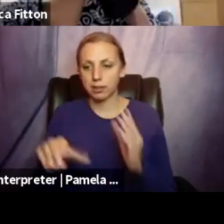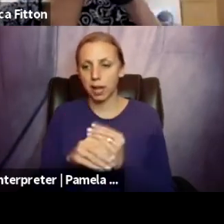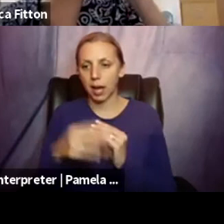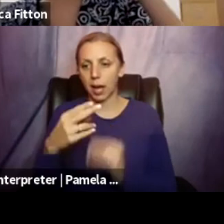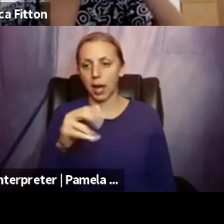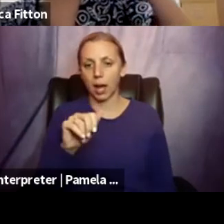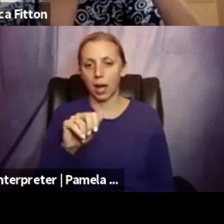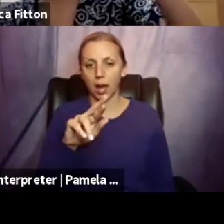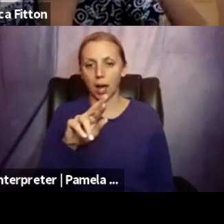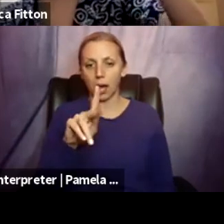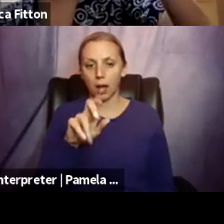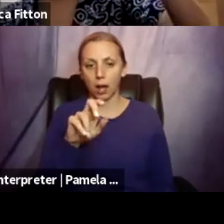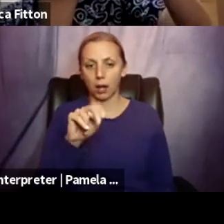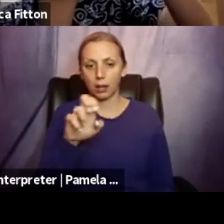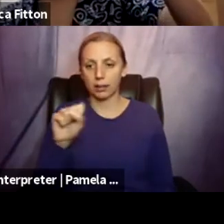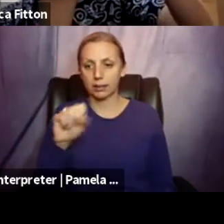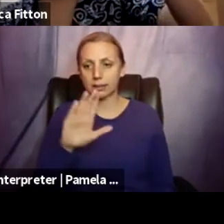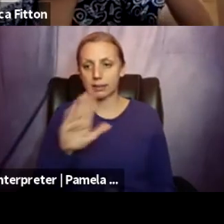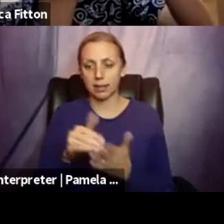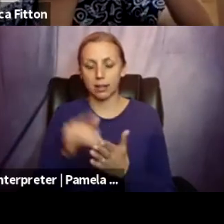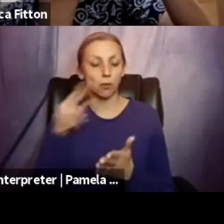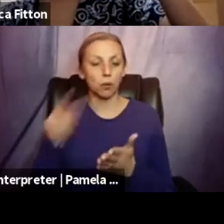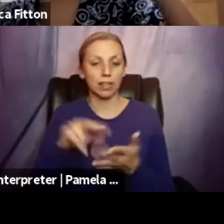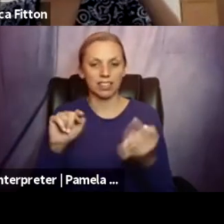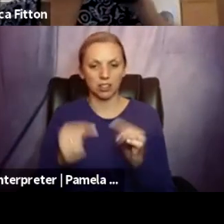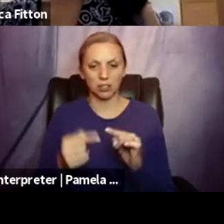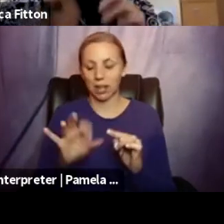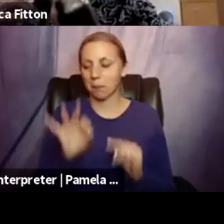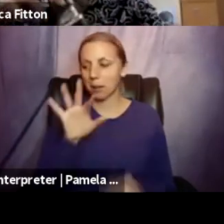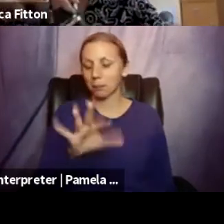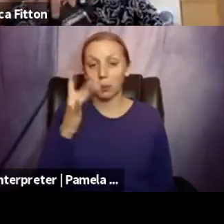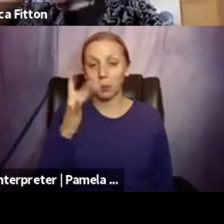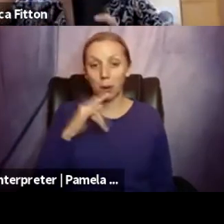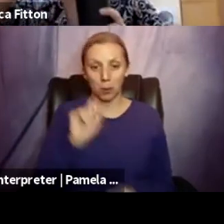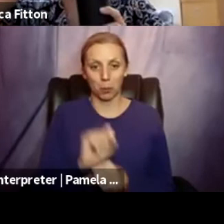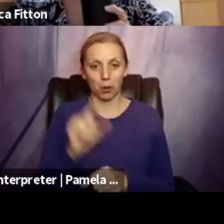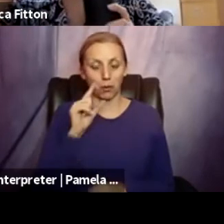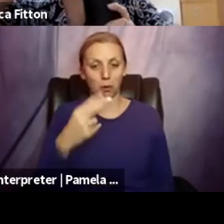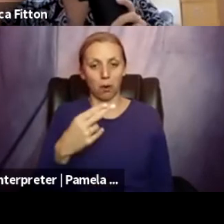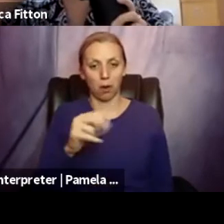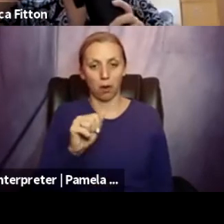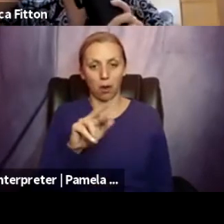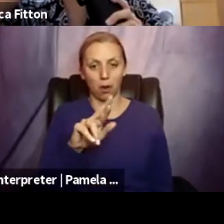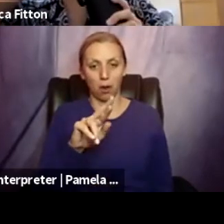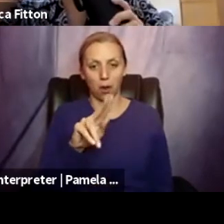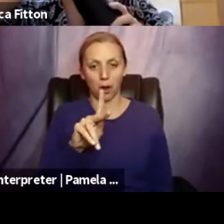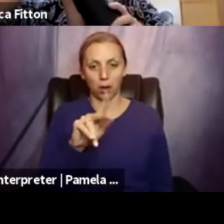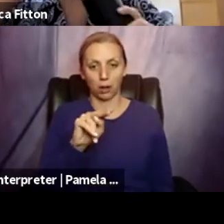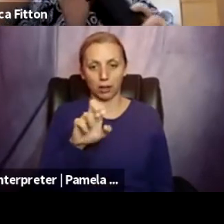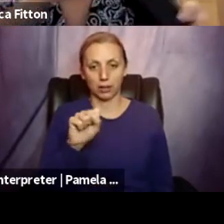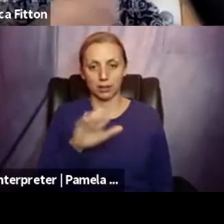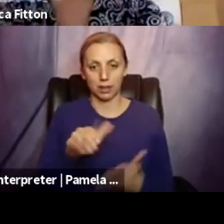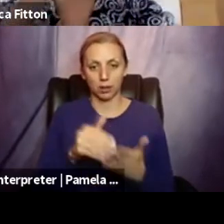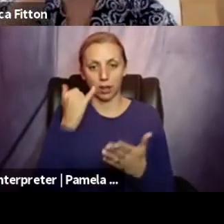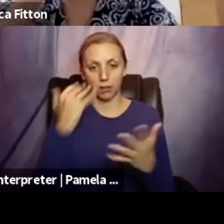something because I work for the Harkness Center and I know Steph, who is also a member, does too. So feel free to ask either of us if you want to know more.